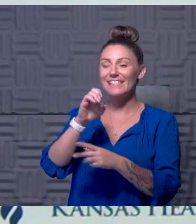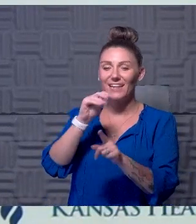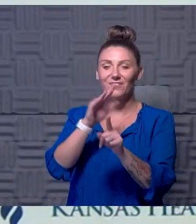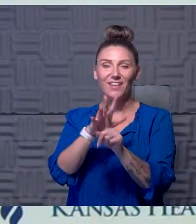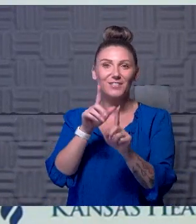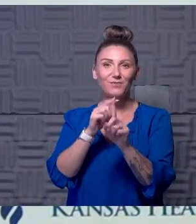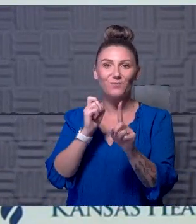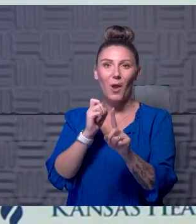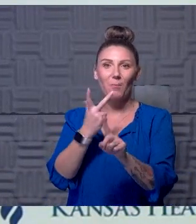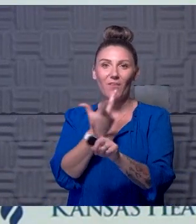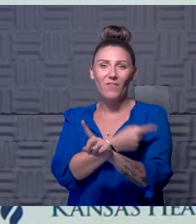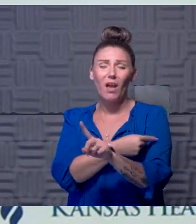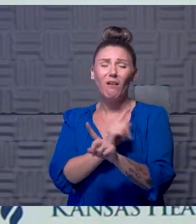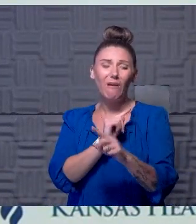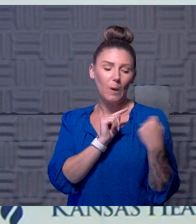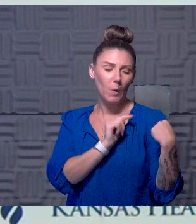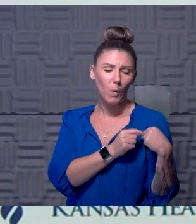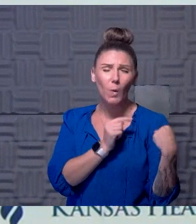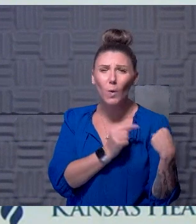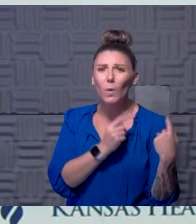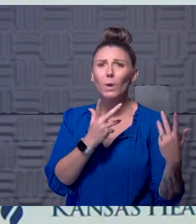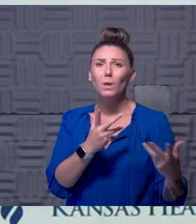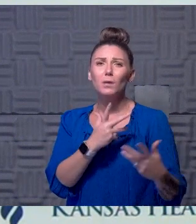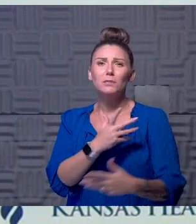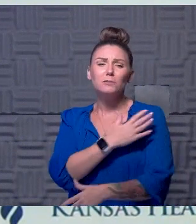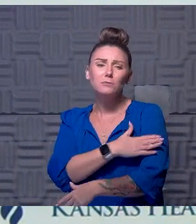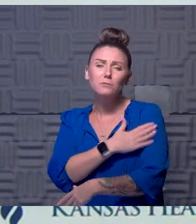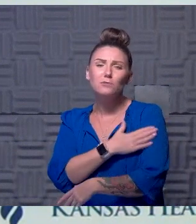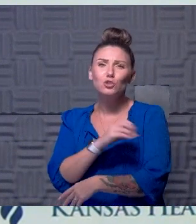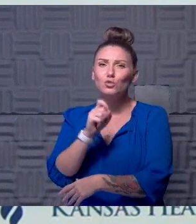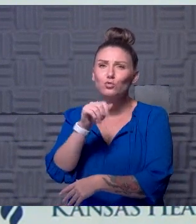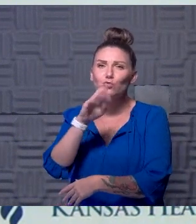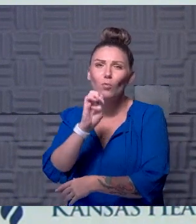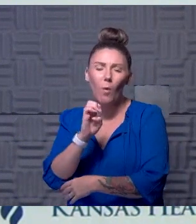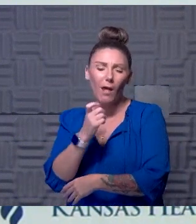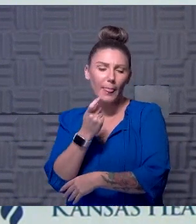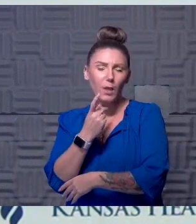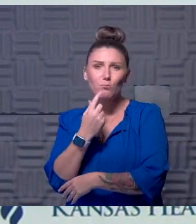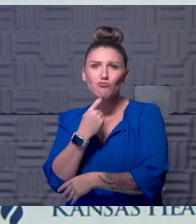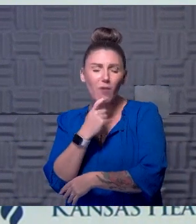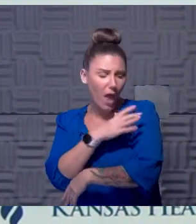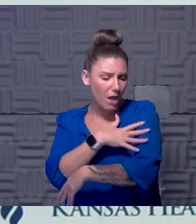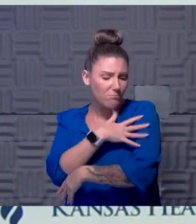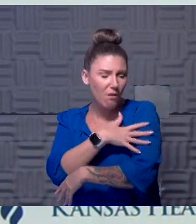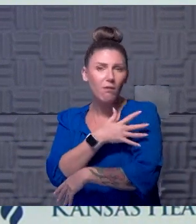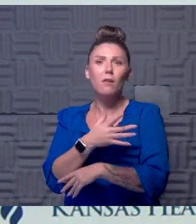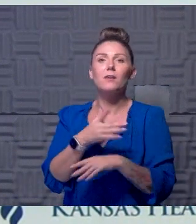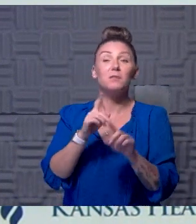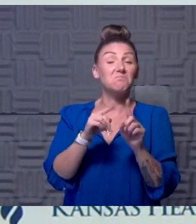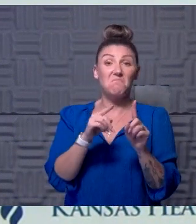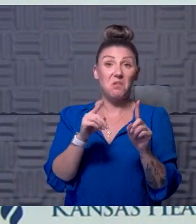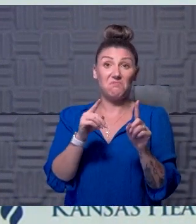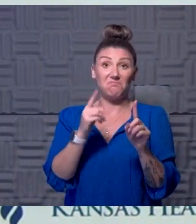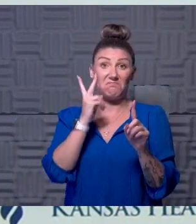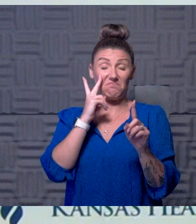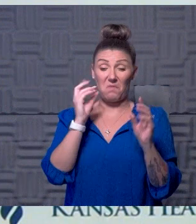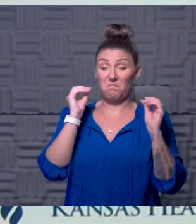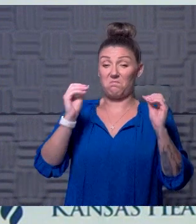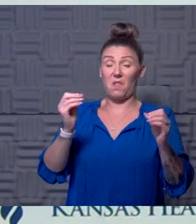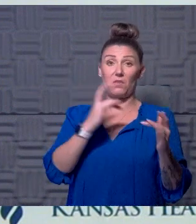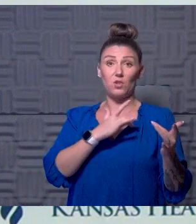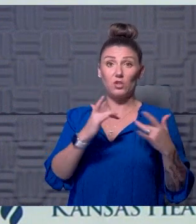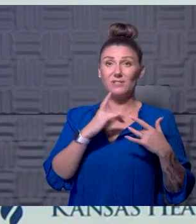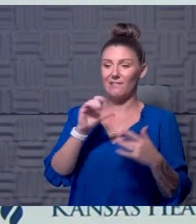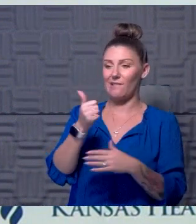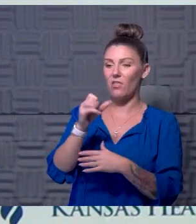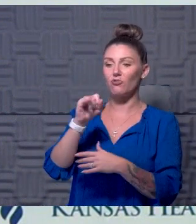from a vaccine. It hurts, my arm is a little bit sore, it's a little bit red. But other than that, we've seen nothing that's concerning. The other side